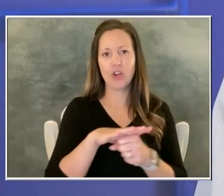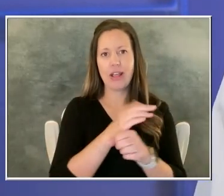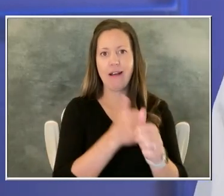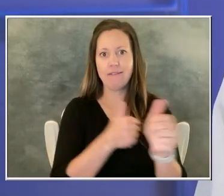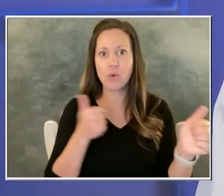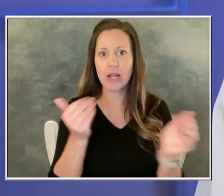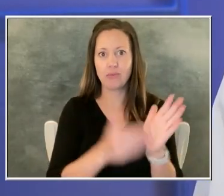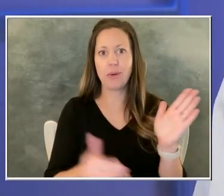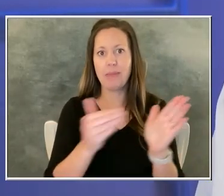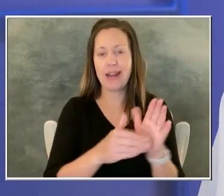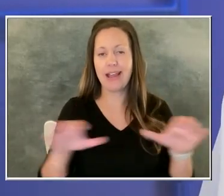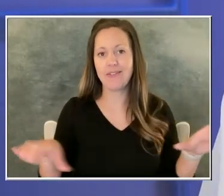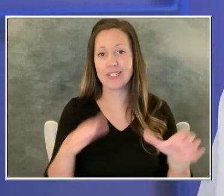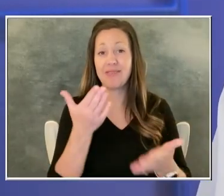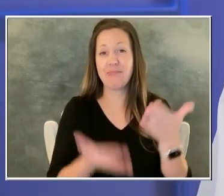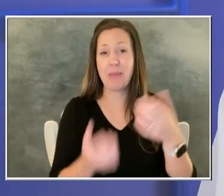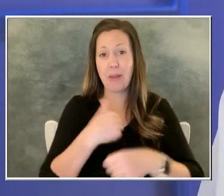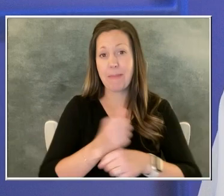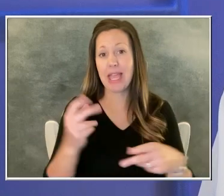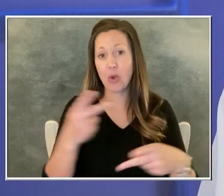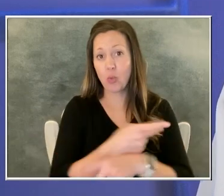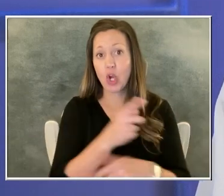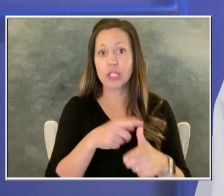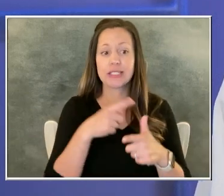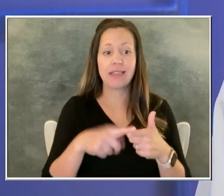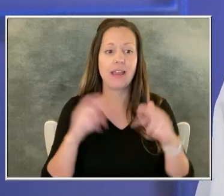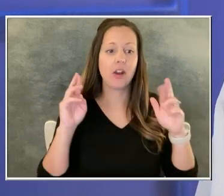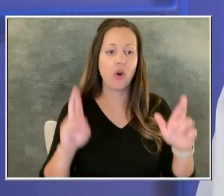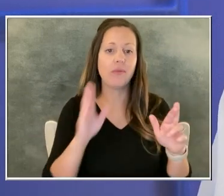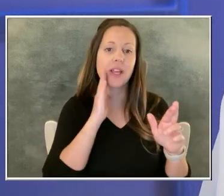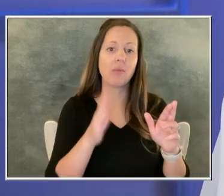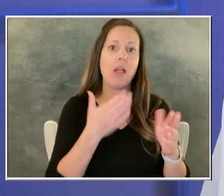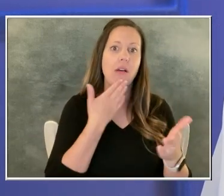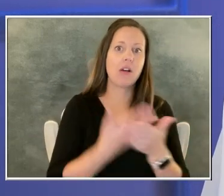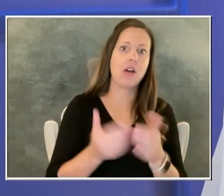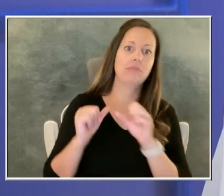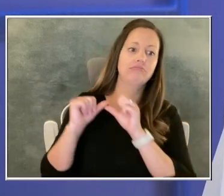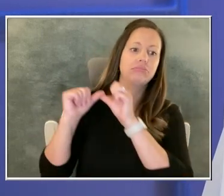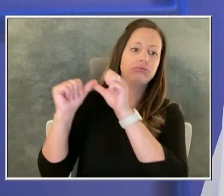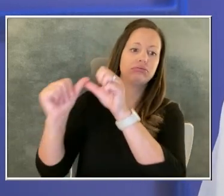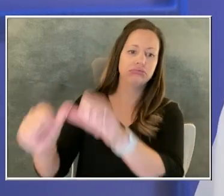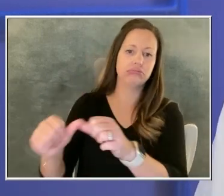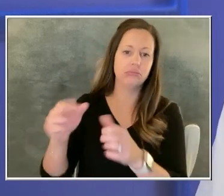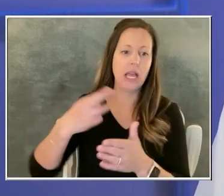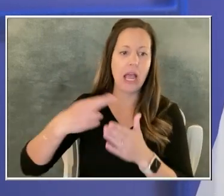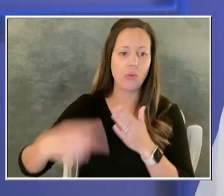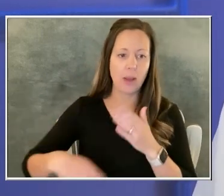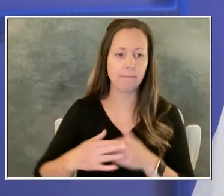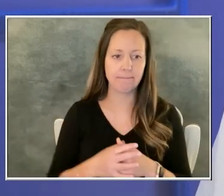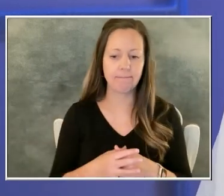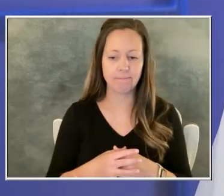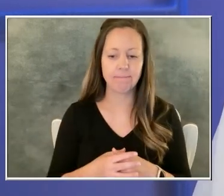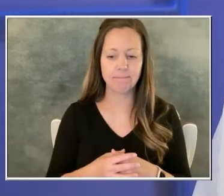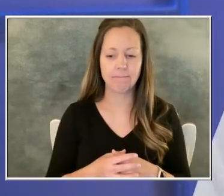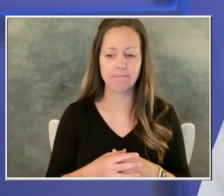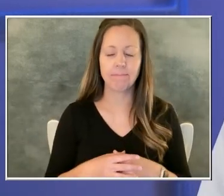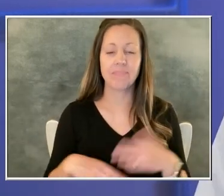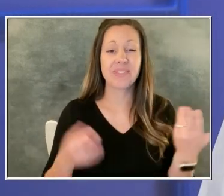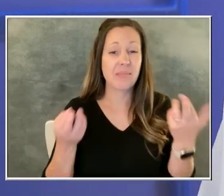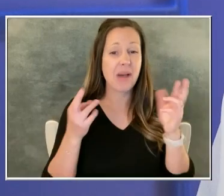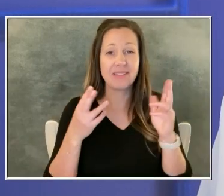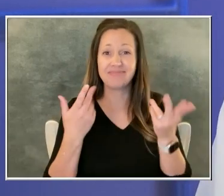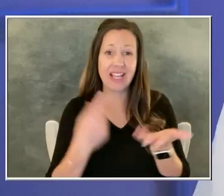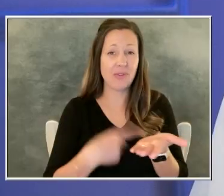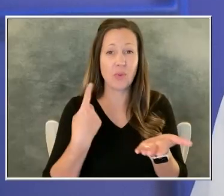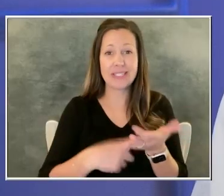potentially exacerbate it, then hopefully you'll have that good kind of long-term outcome. But every once in a while we have people where just, you know, they have a great result, and then we go a couple